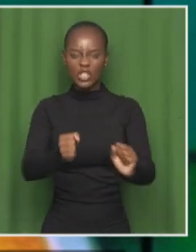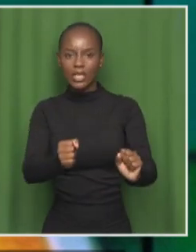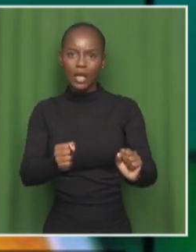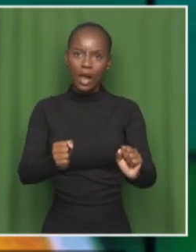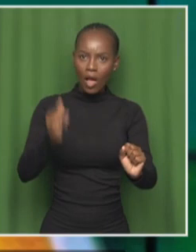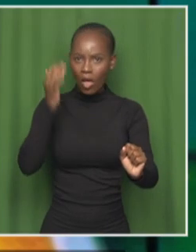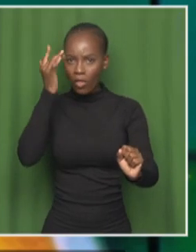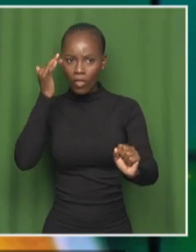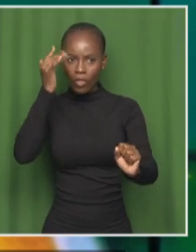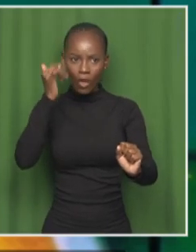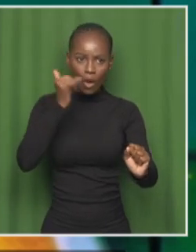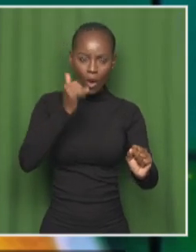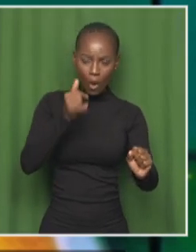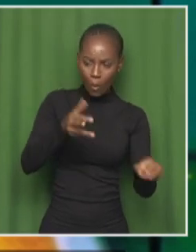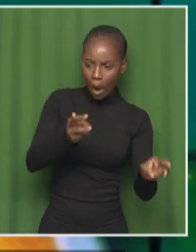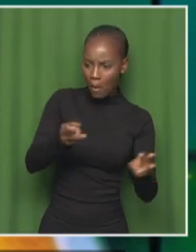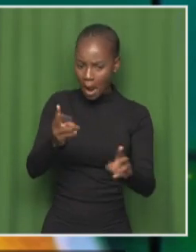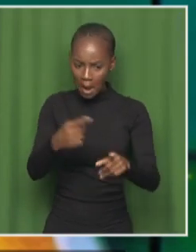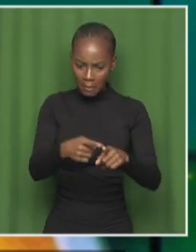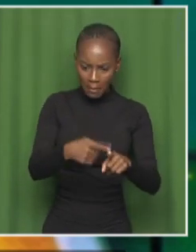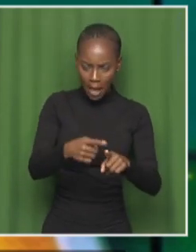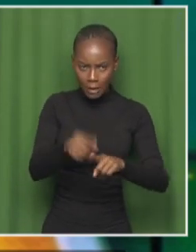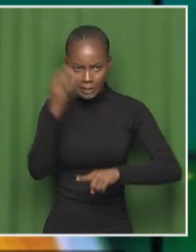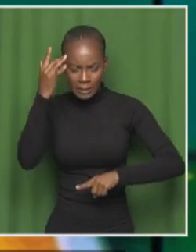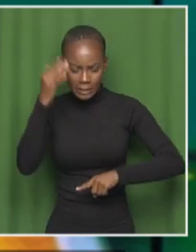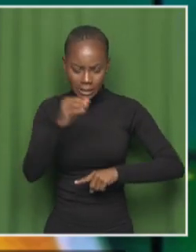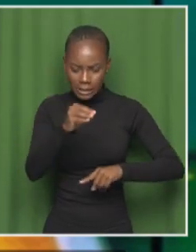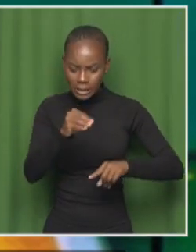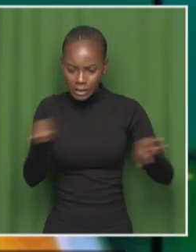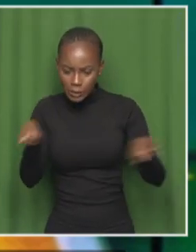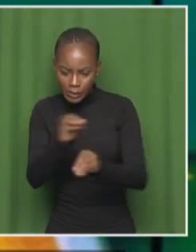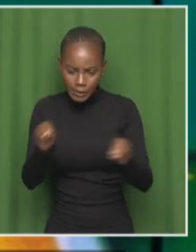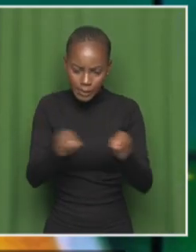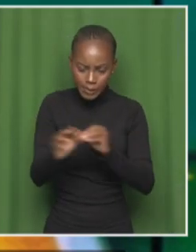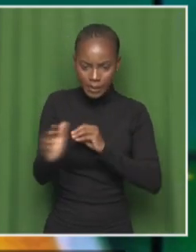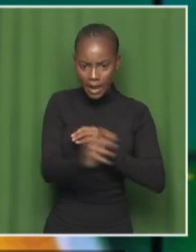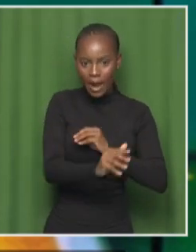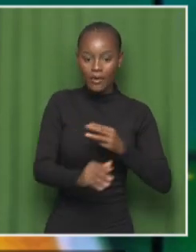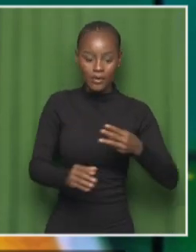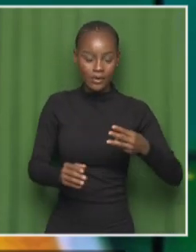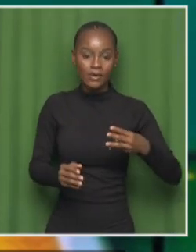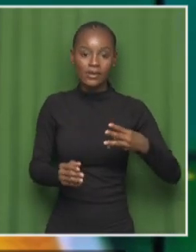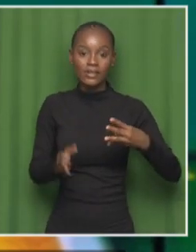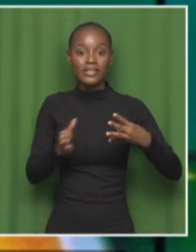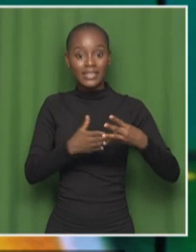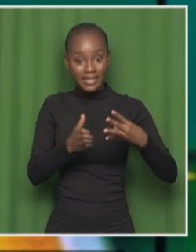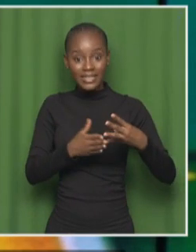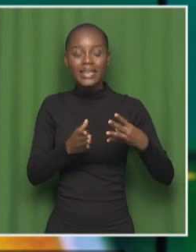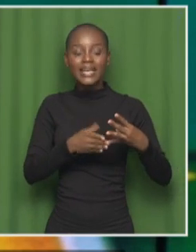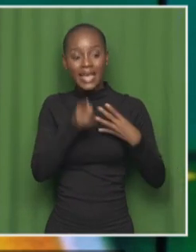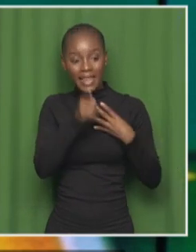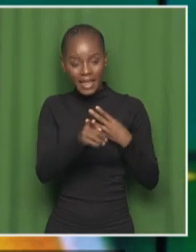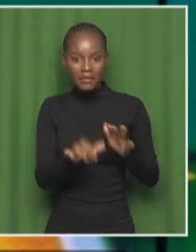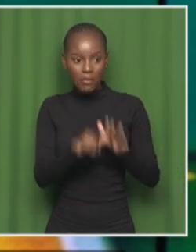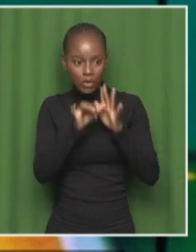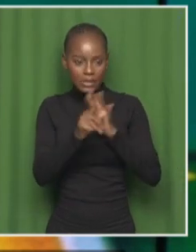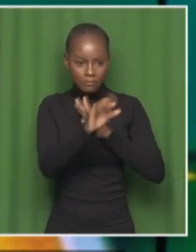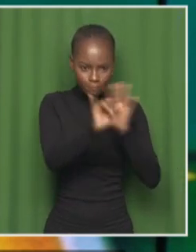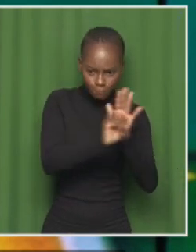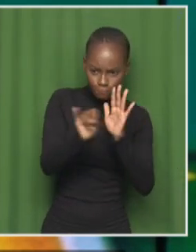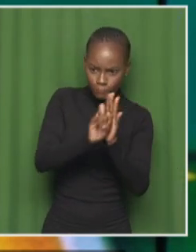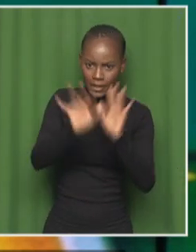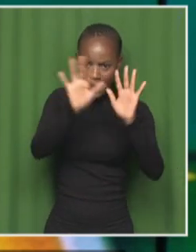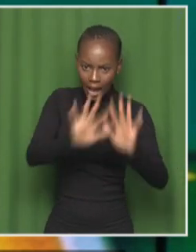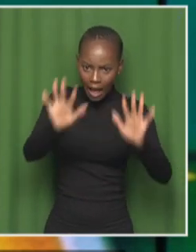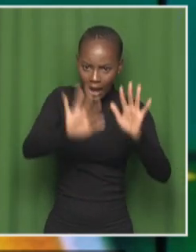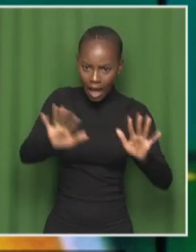play, what to keep, where to put the words, like Steve was saying, you look at the colored spots, those are the hot spots. You need